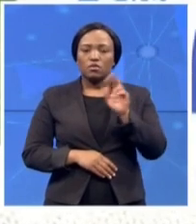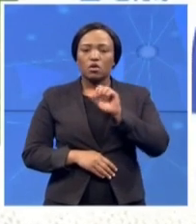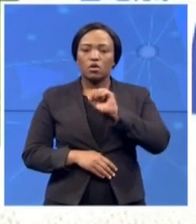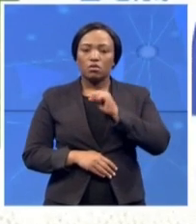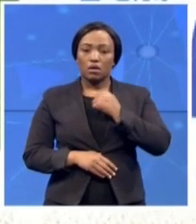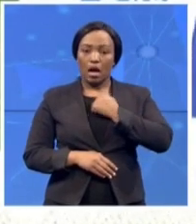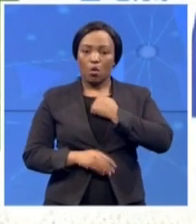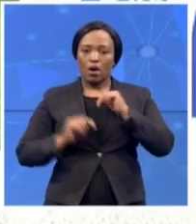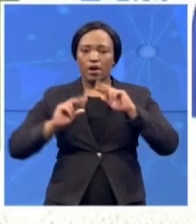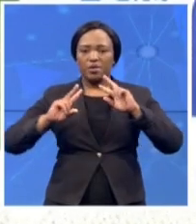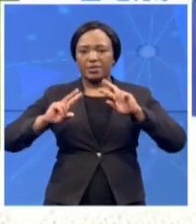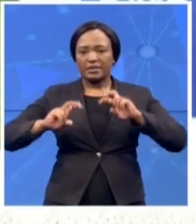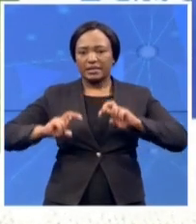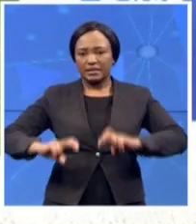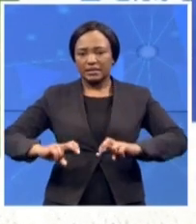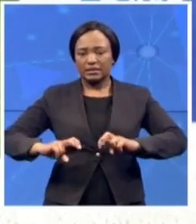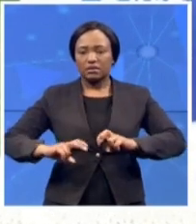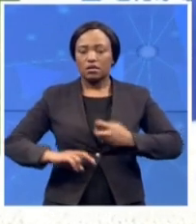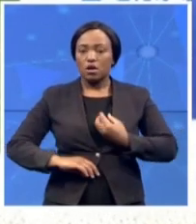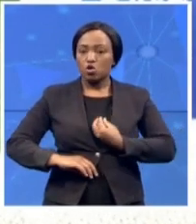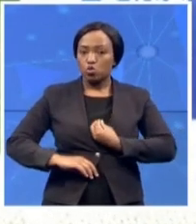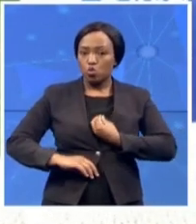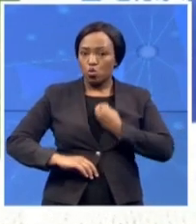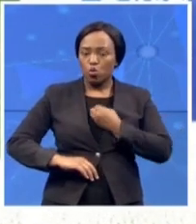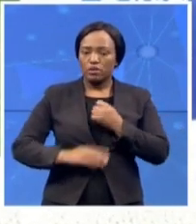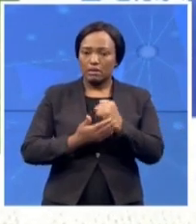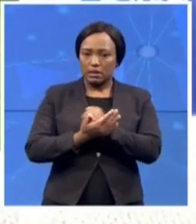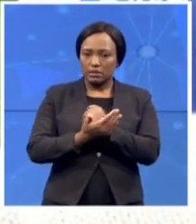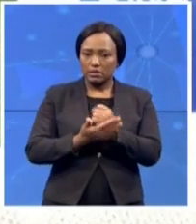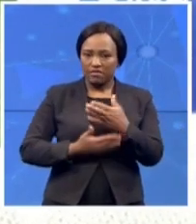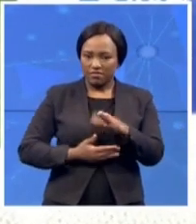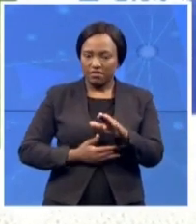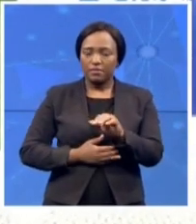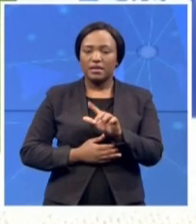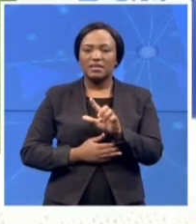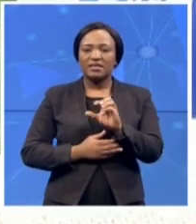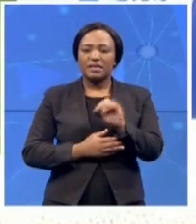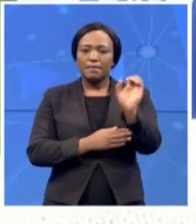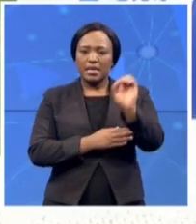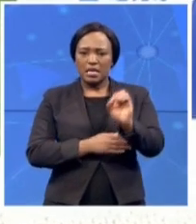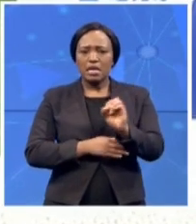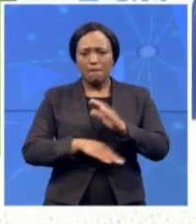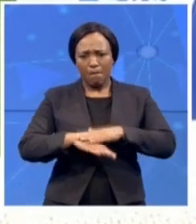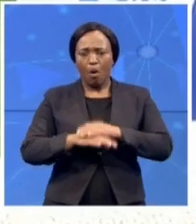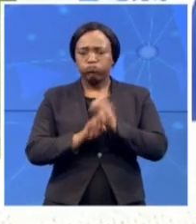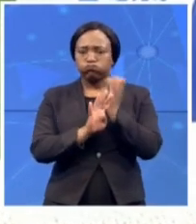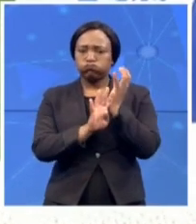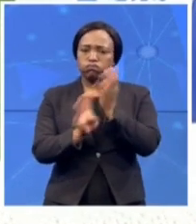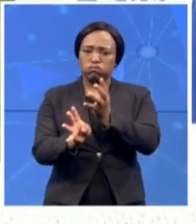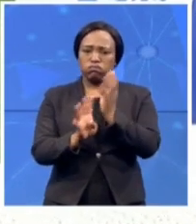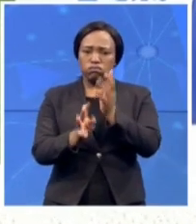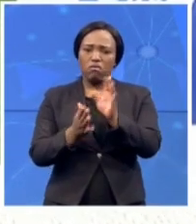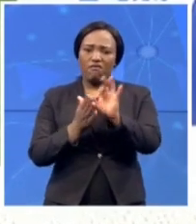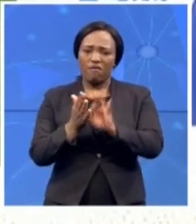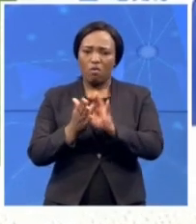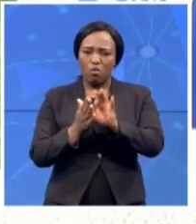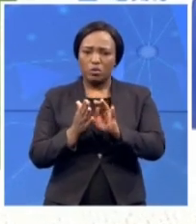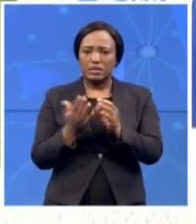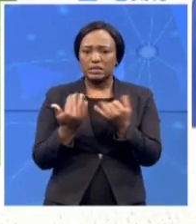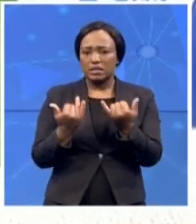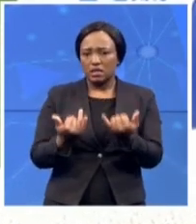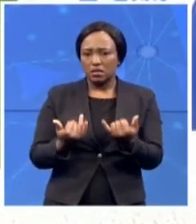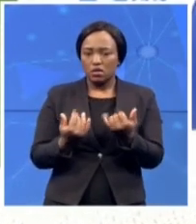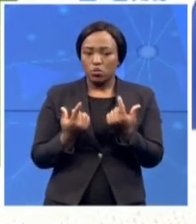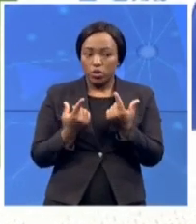register, over 70% actually turn out to vote. So where do we go to from here? Our main aim is to get them to